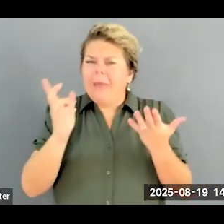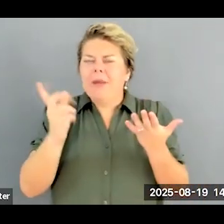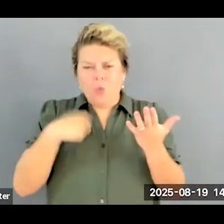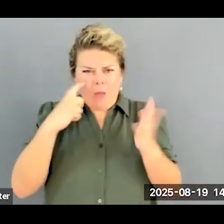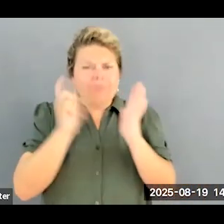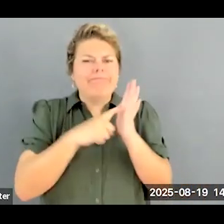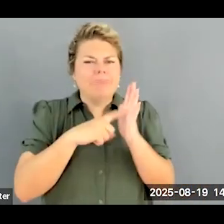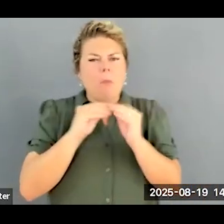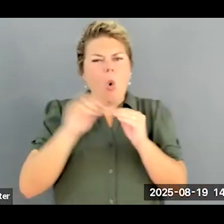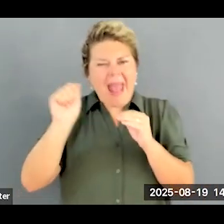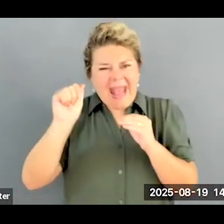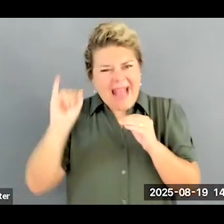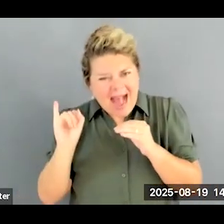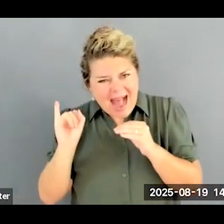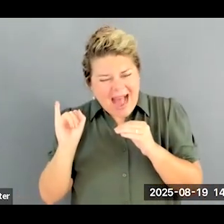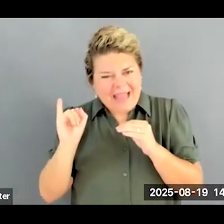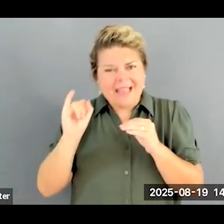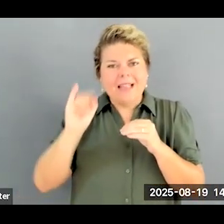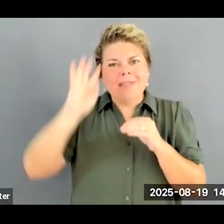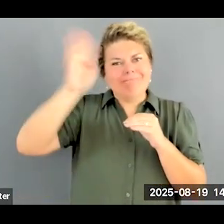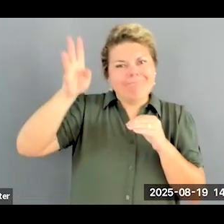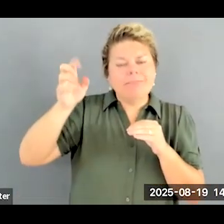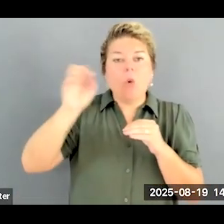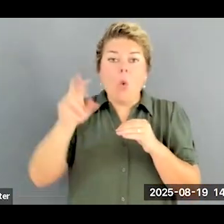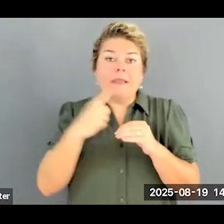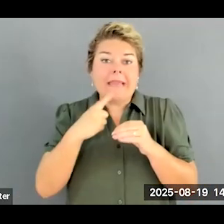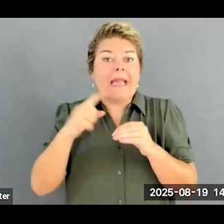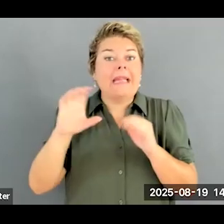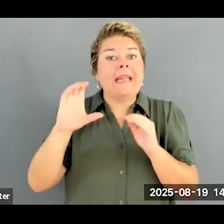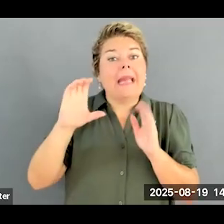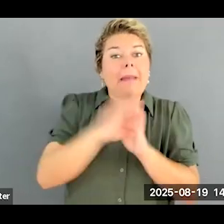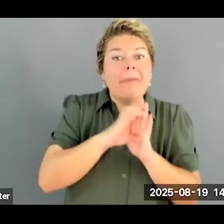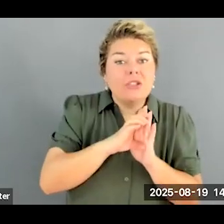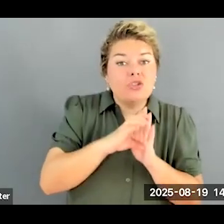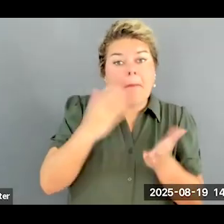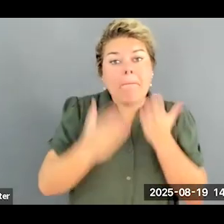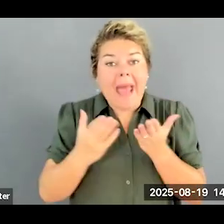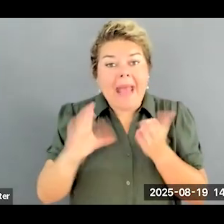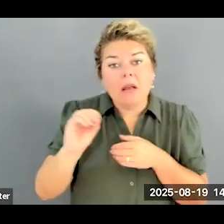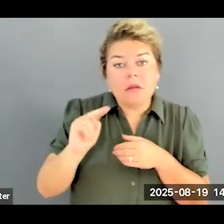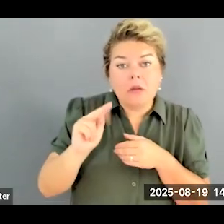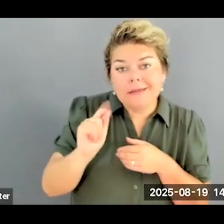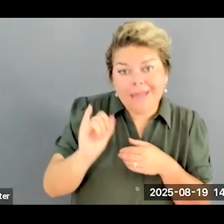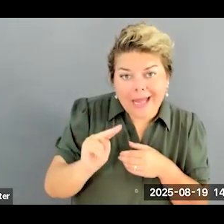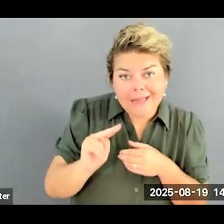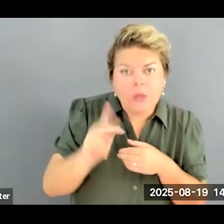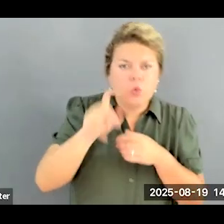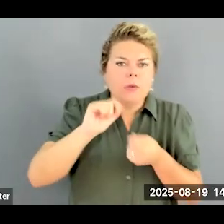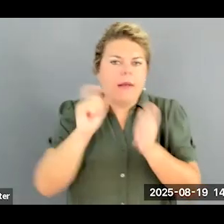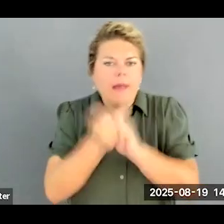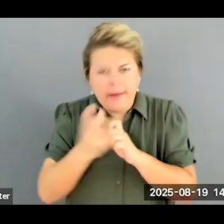generated alt text or things such as image may contain. So this is where you're able to edit and save that alt